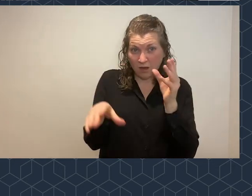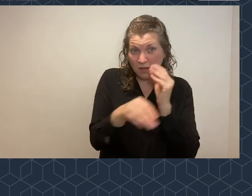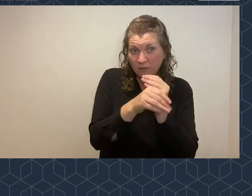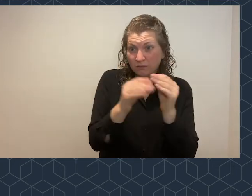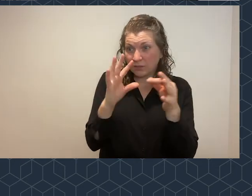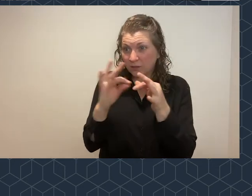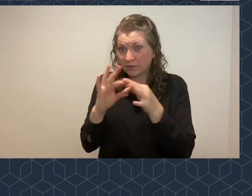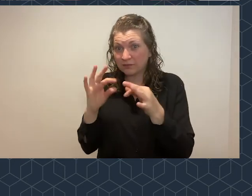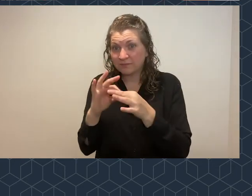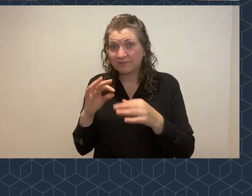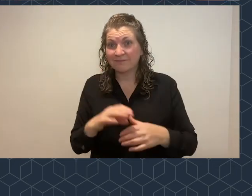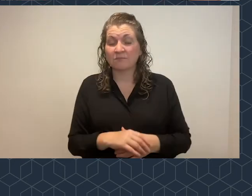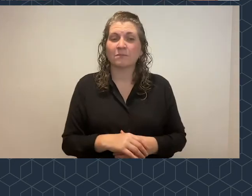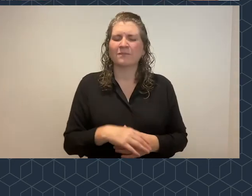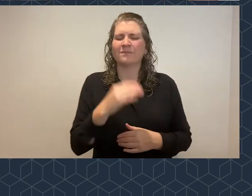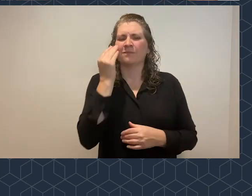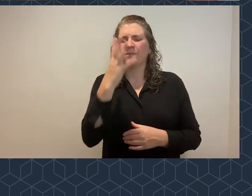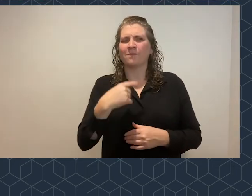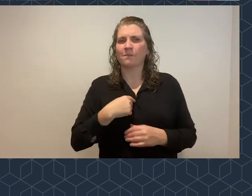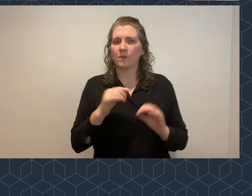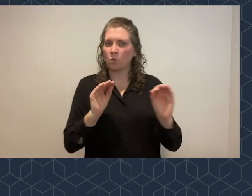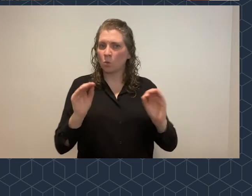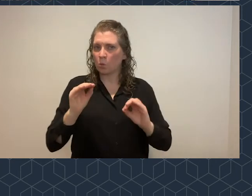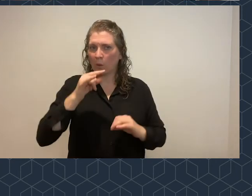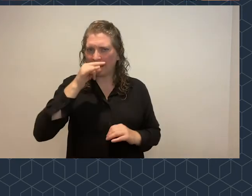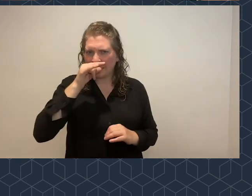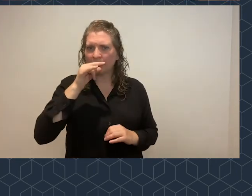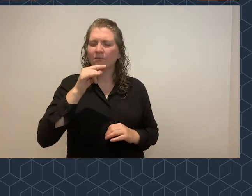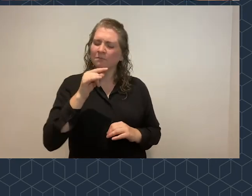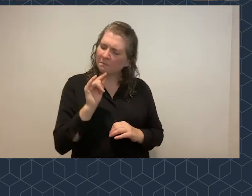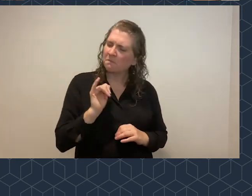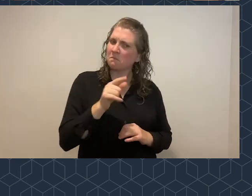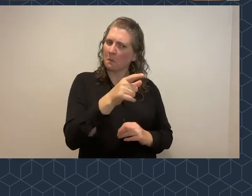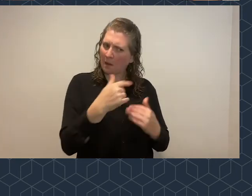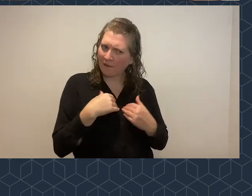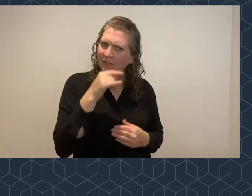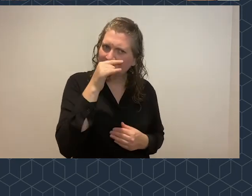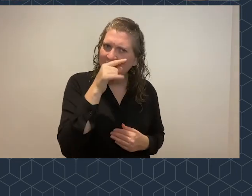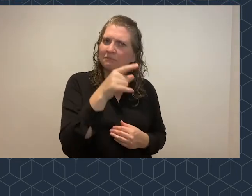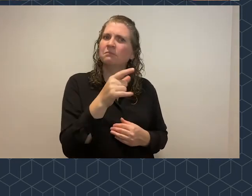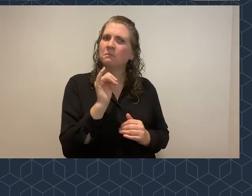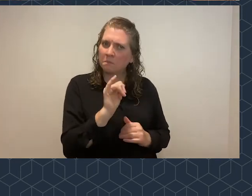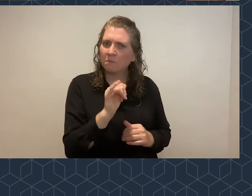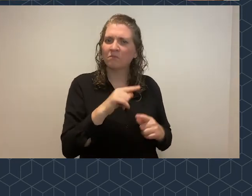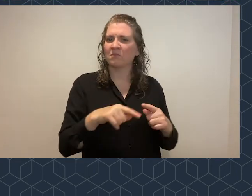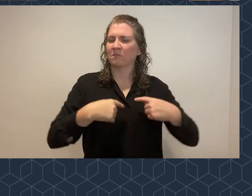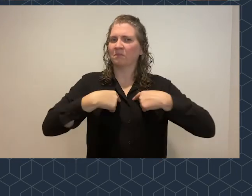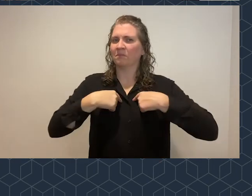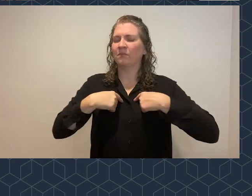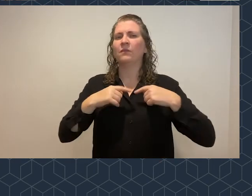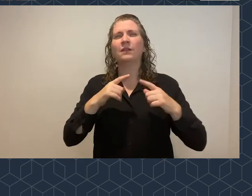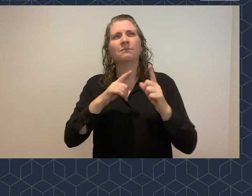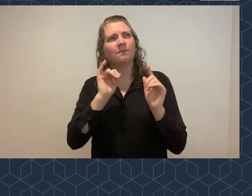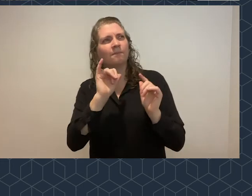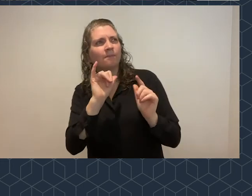Absolutely. I mean, I don't have kids, so it's exciting to hear that if that ever happens, that'll be another layer